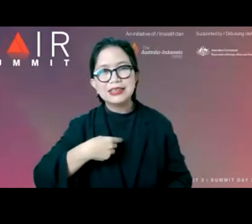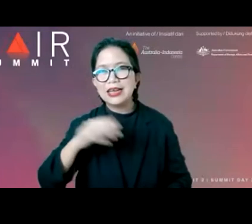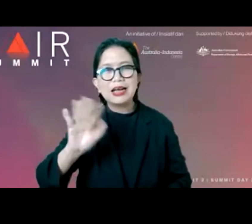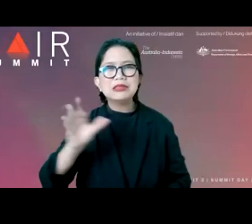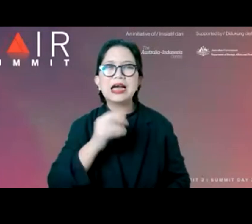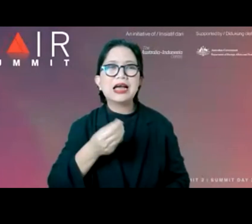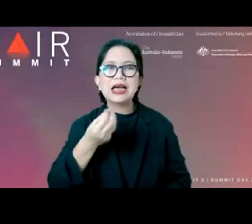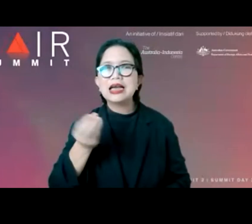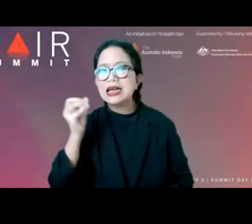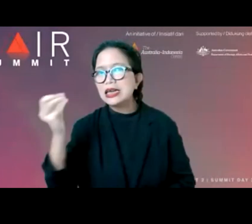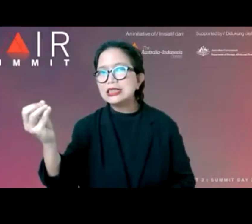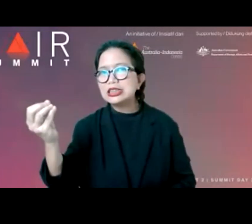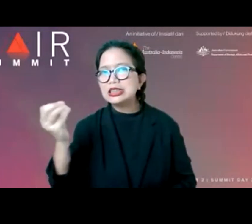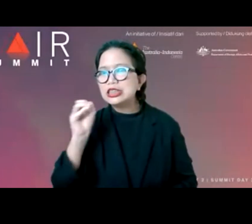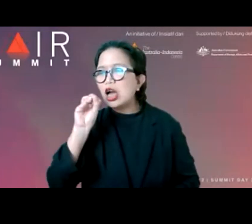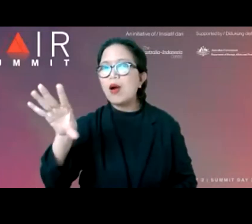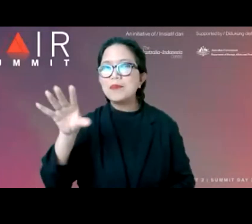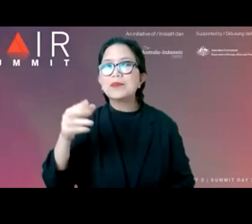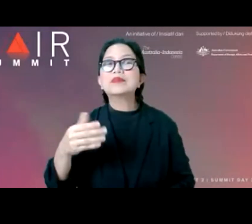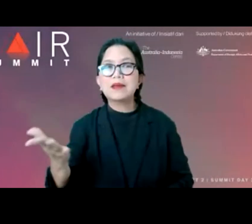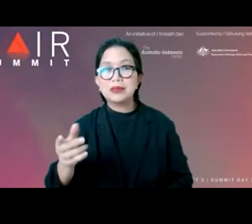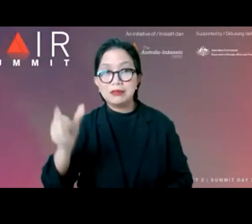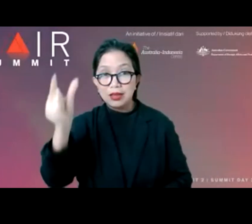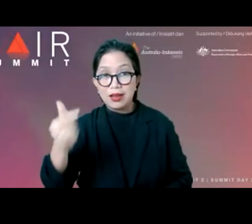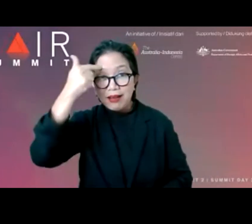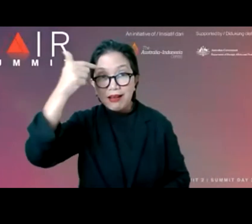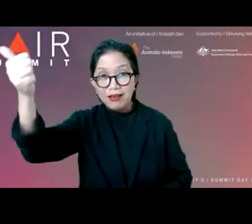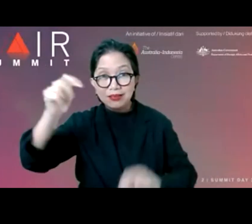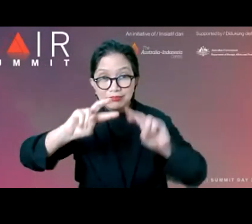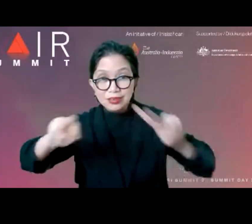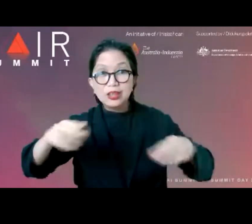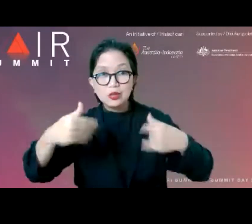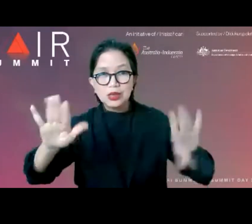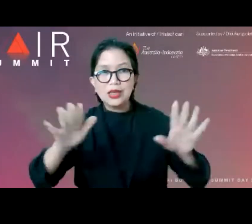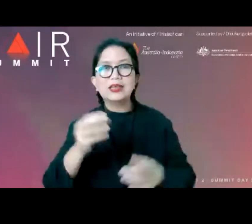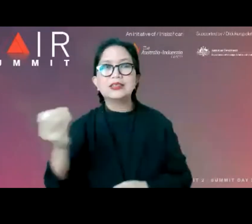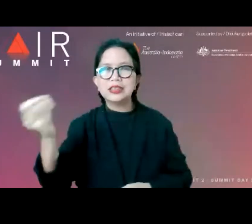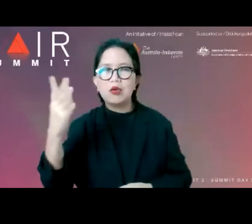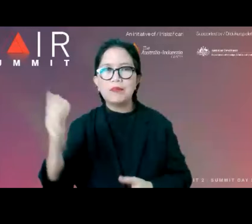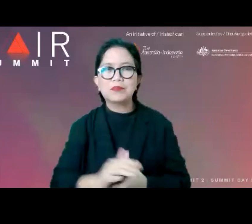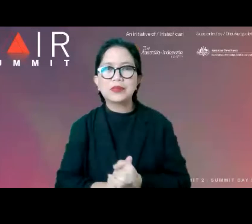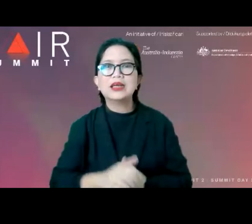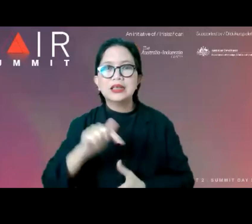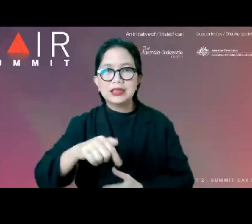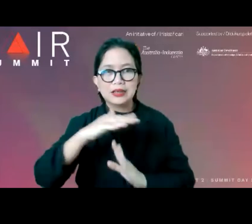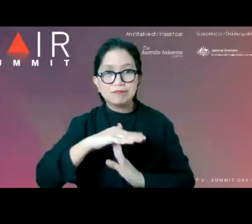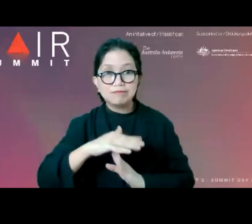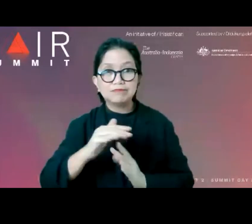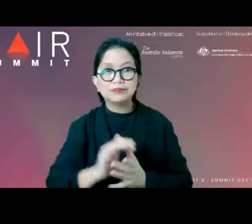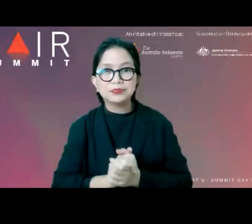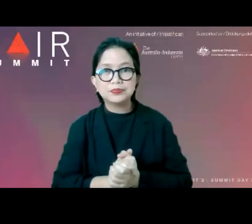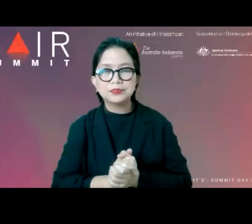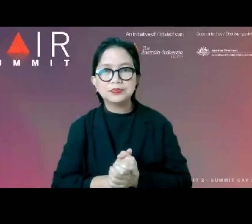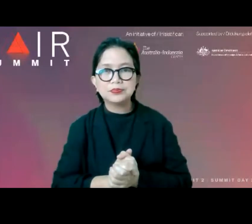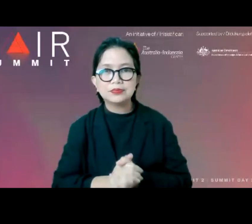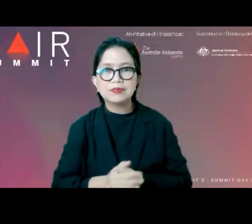us. All right, well, we're going to take a short break now and give you a chance to grab a cup of tea or coffee or a glass of water,